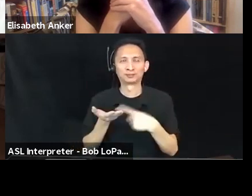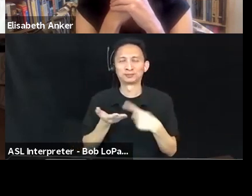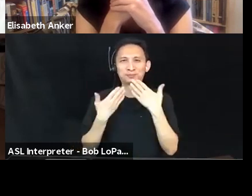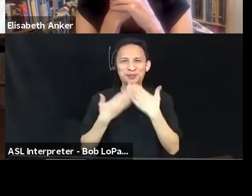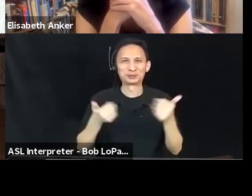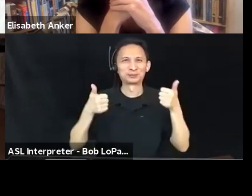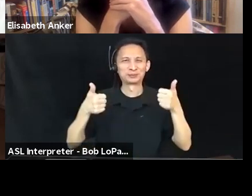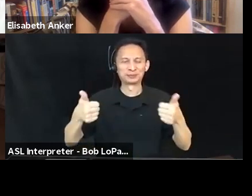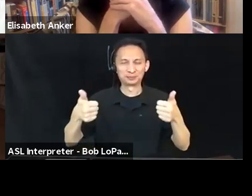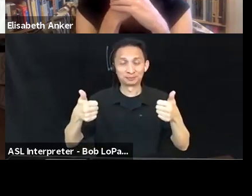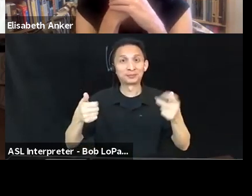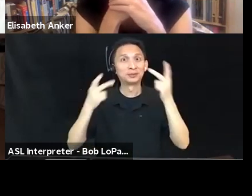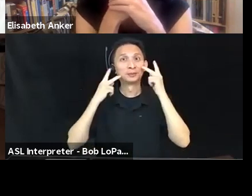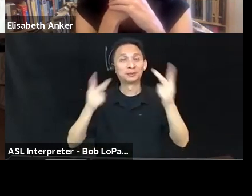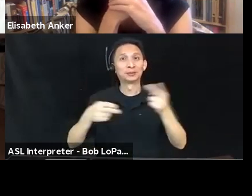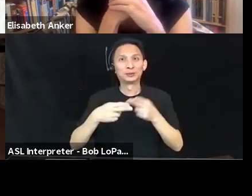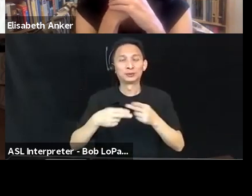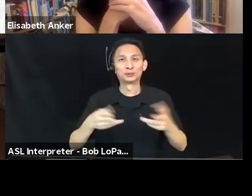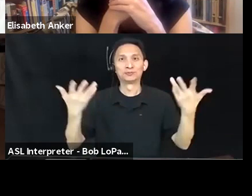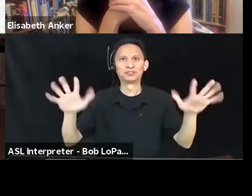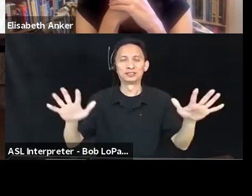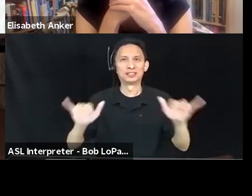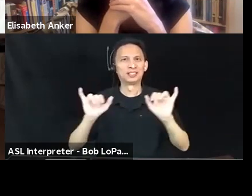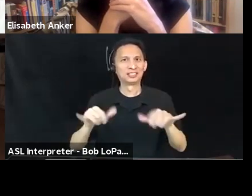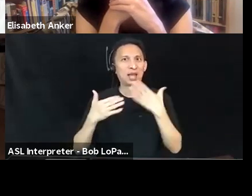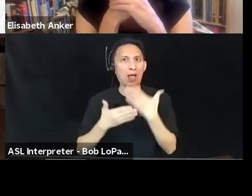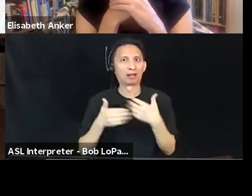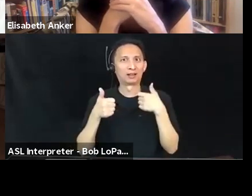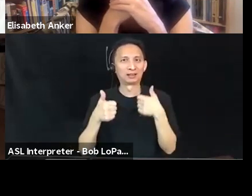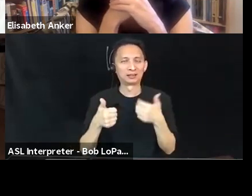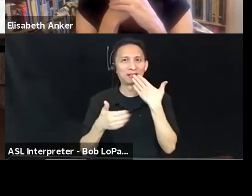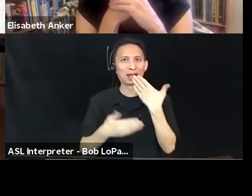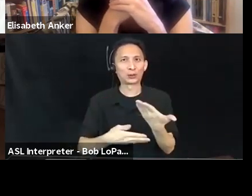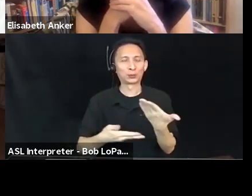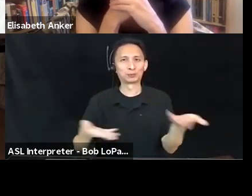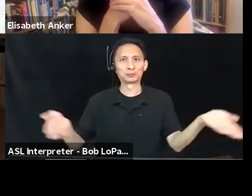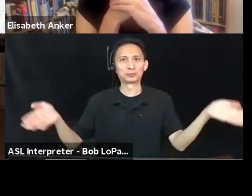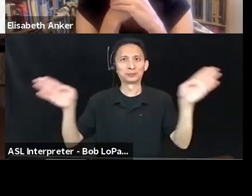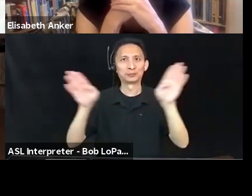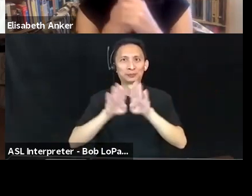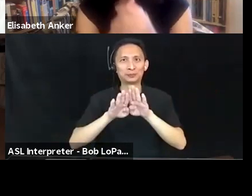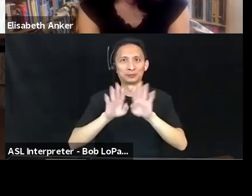terrific. And we'll see you all soon. Stay well, everybody. Thank you. And safe.